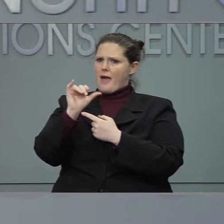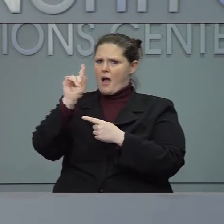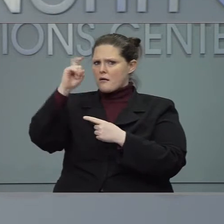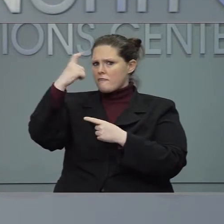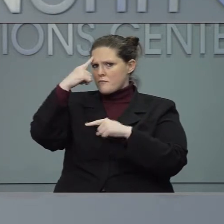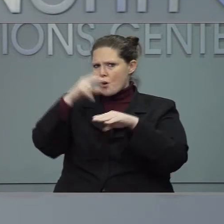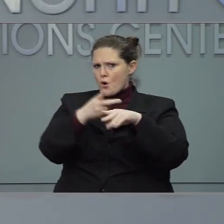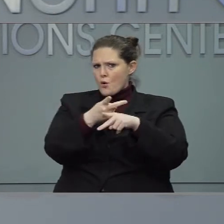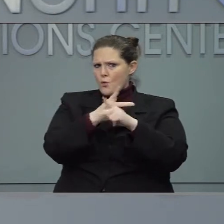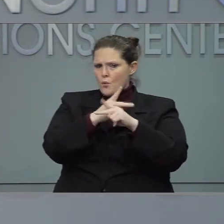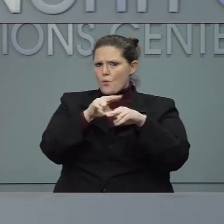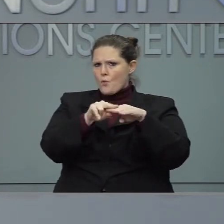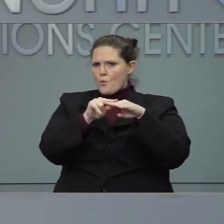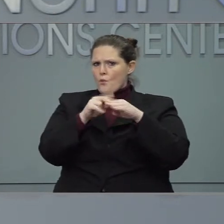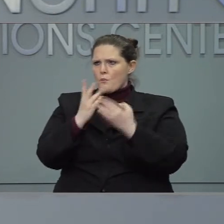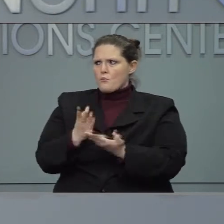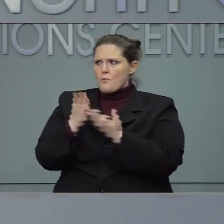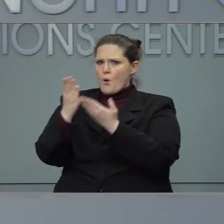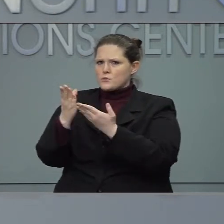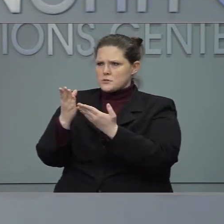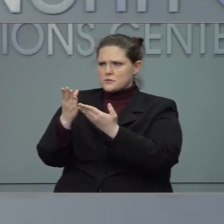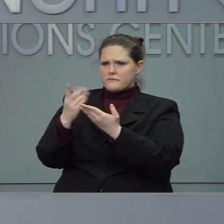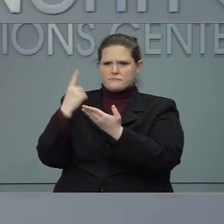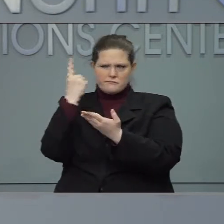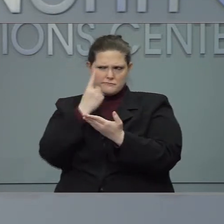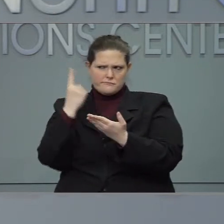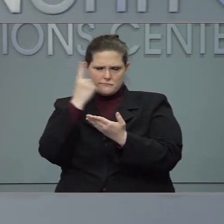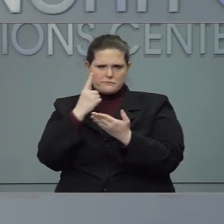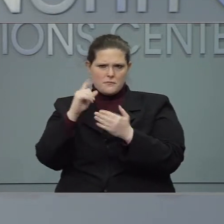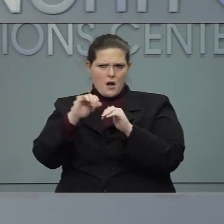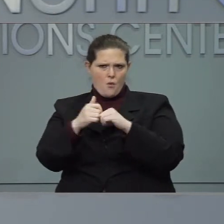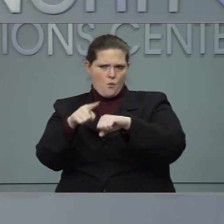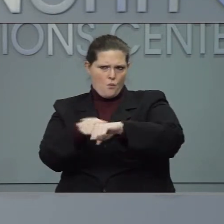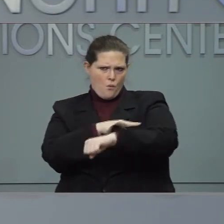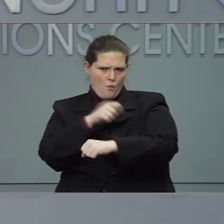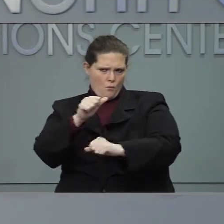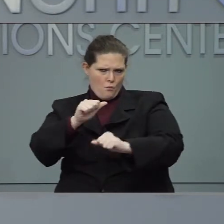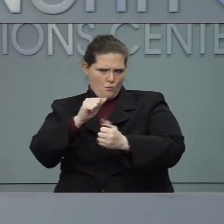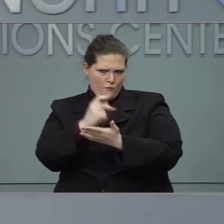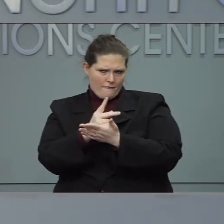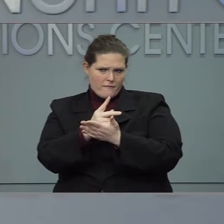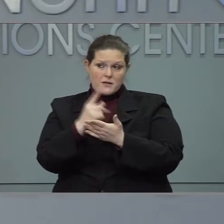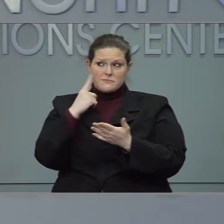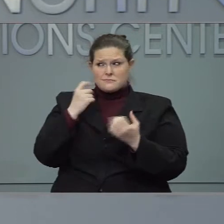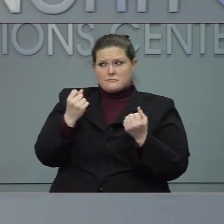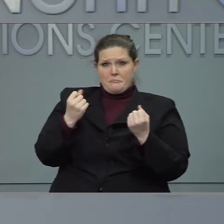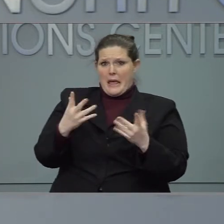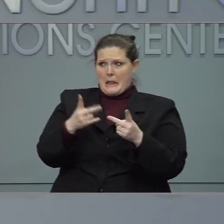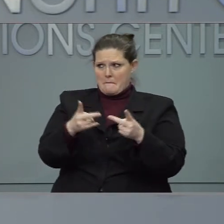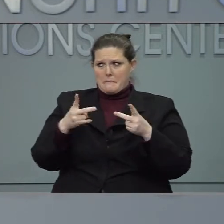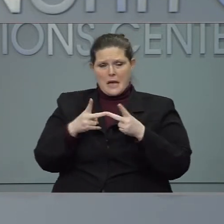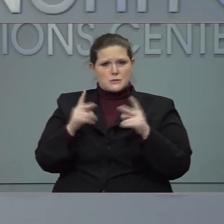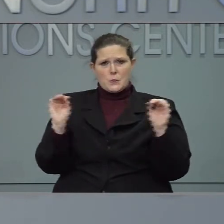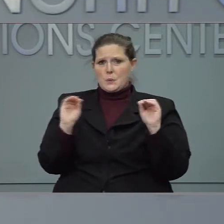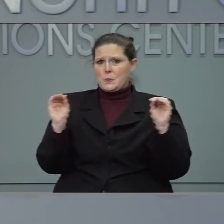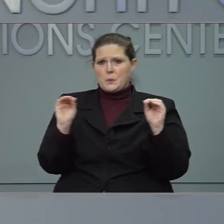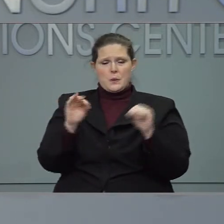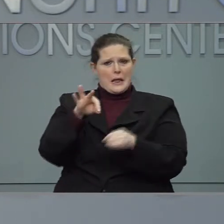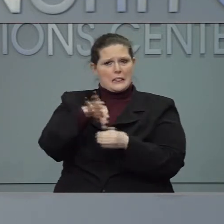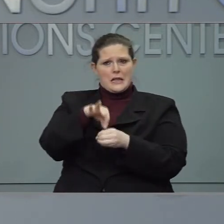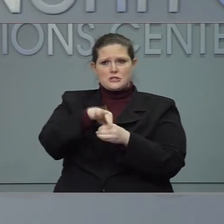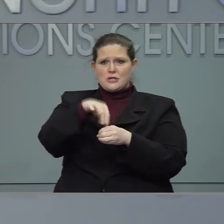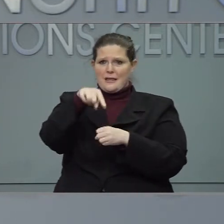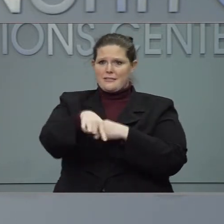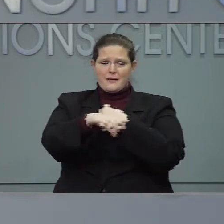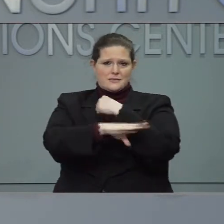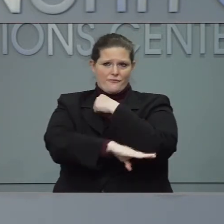the census and delays, it's potential that some municipalities won't even hold elections this fall, and there's no statewide